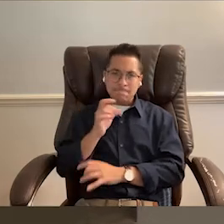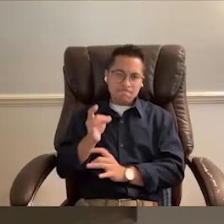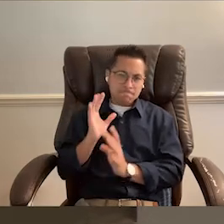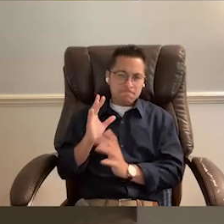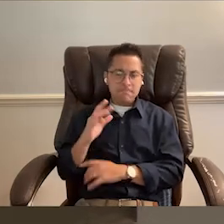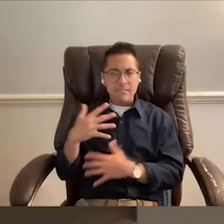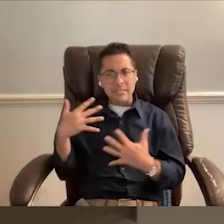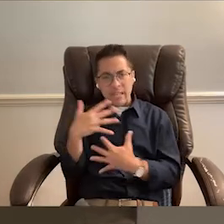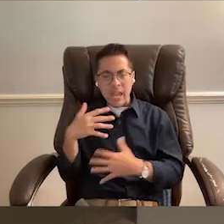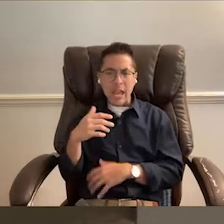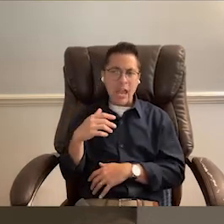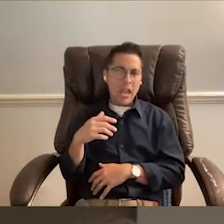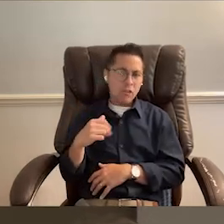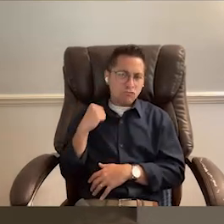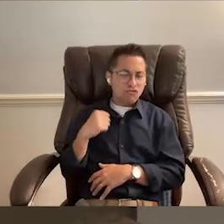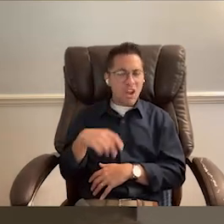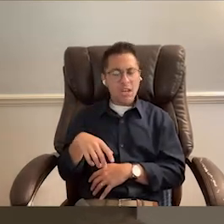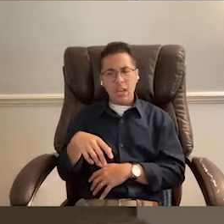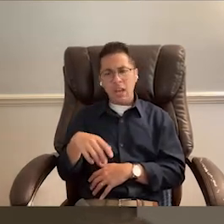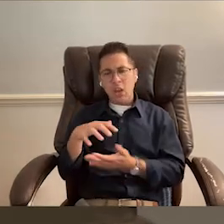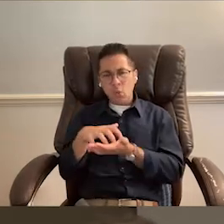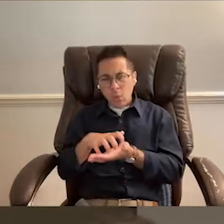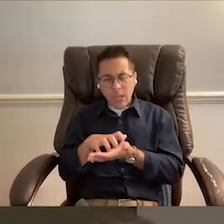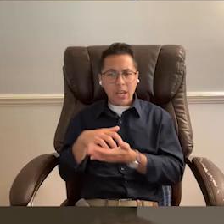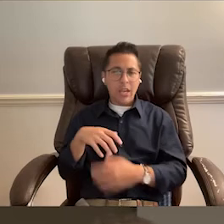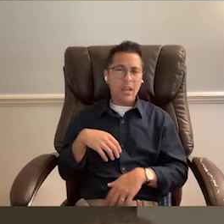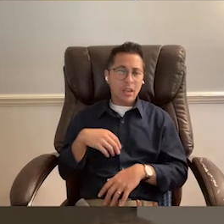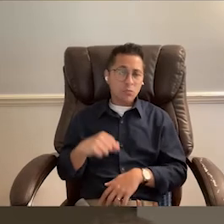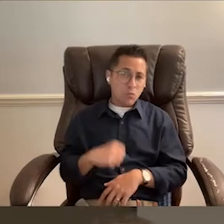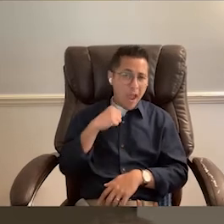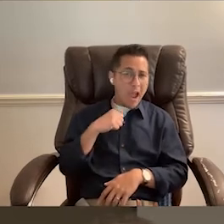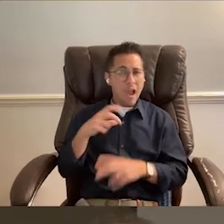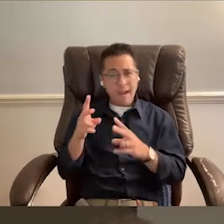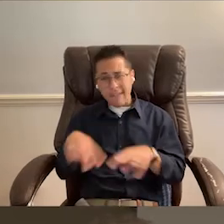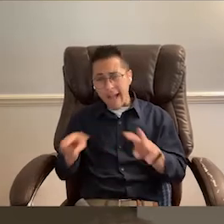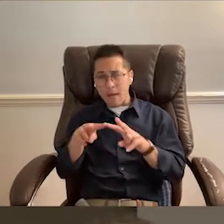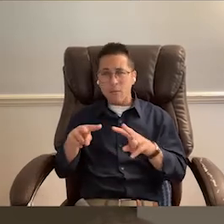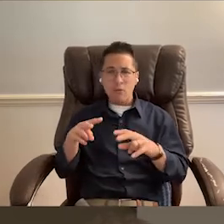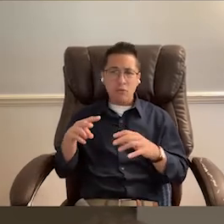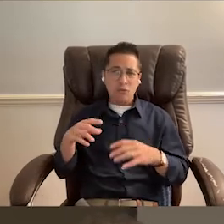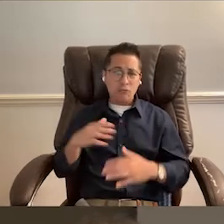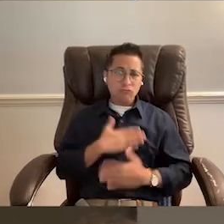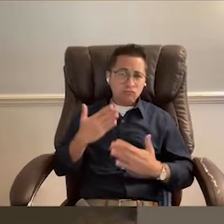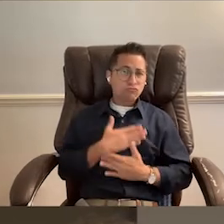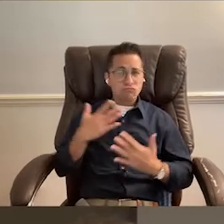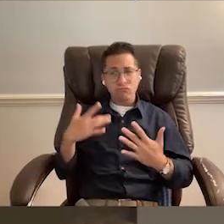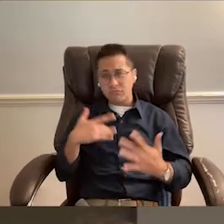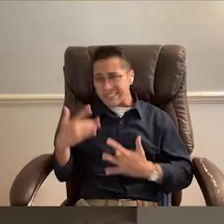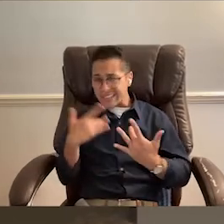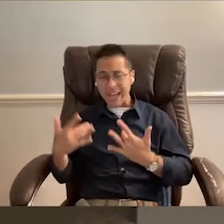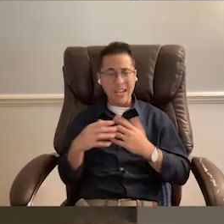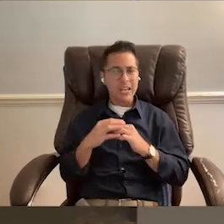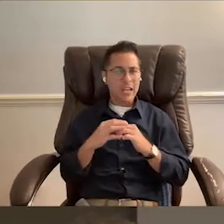sad could be lonely, stupid, miserable, scared can be rejected, helpless, weak,